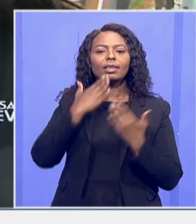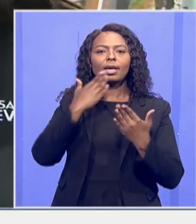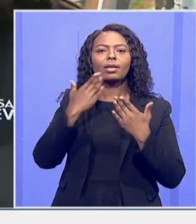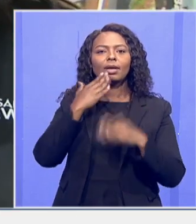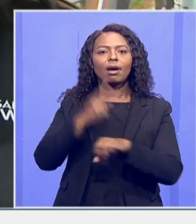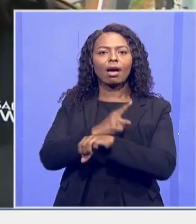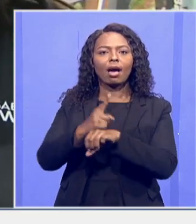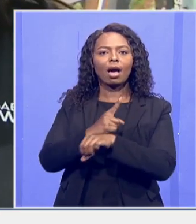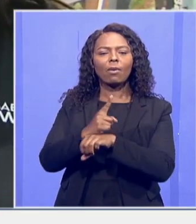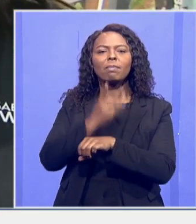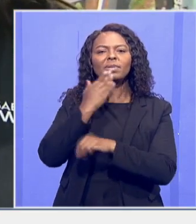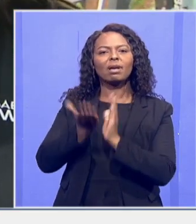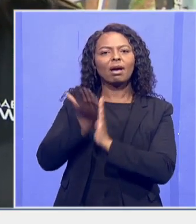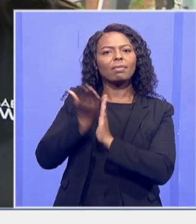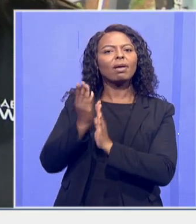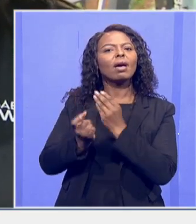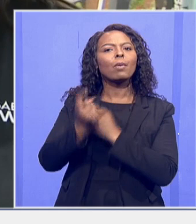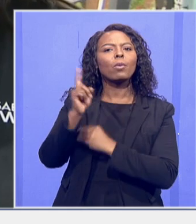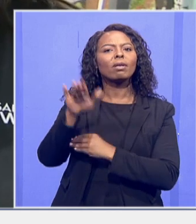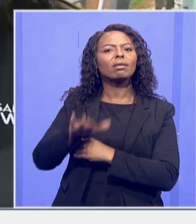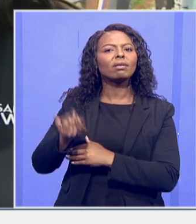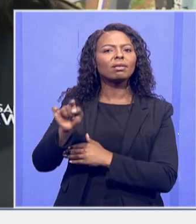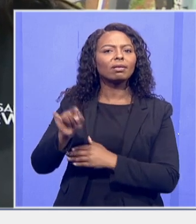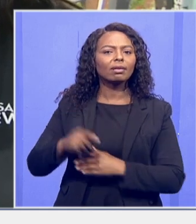take us through what's happening there now.